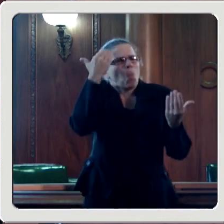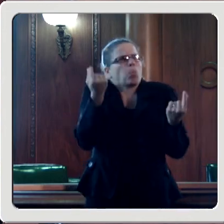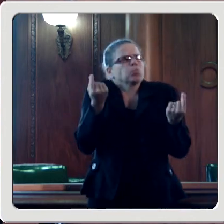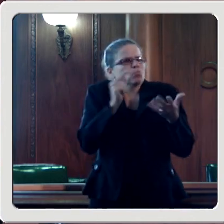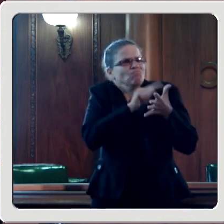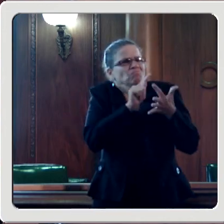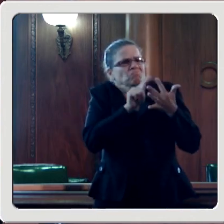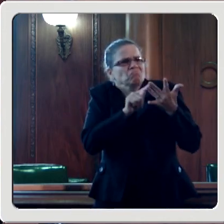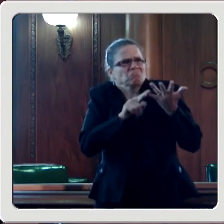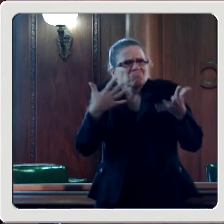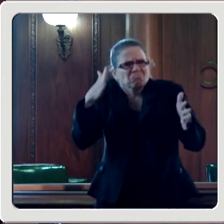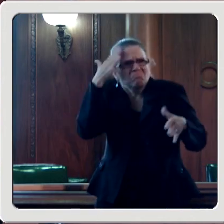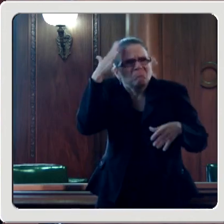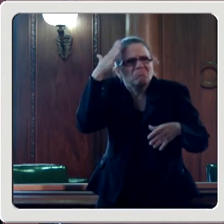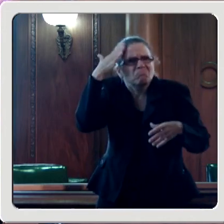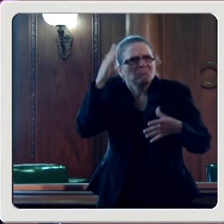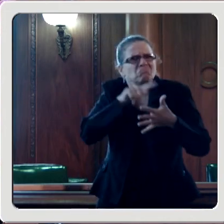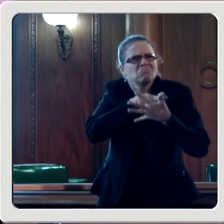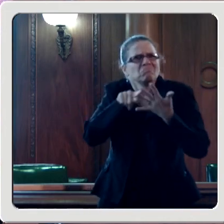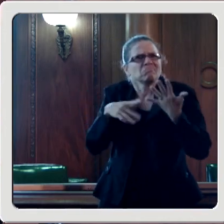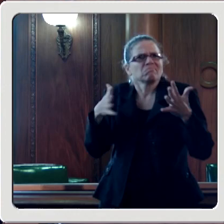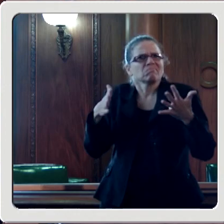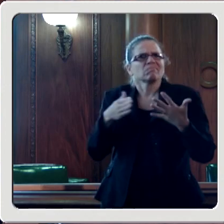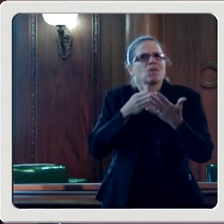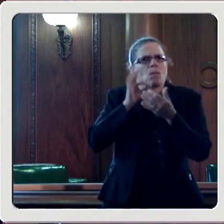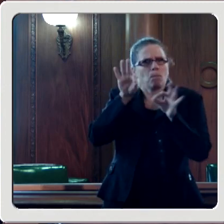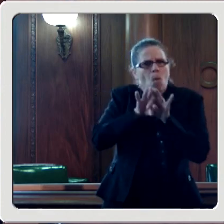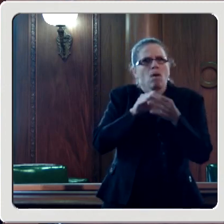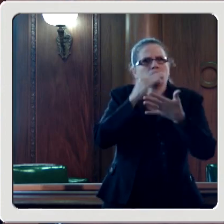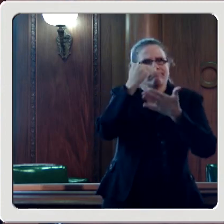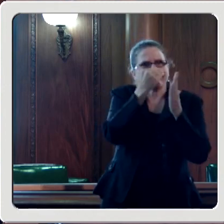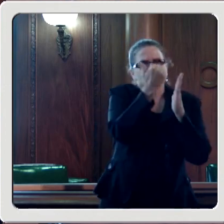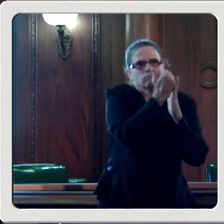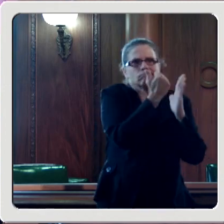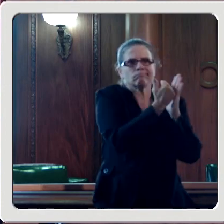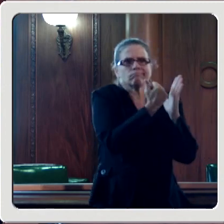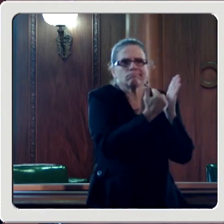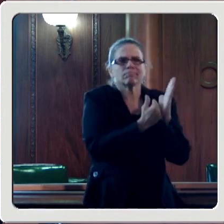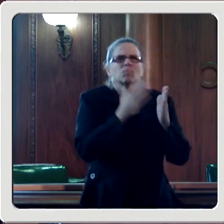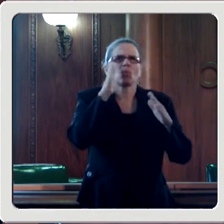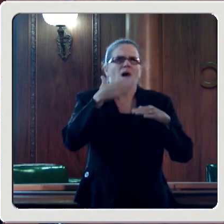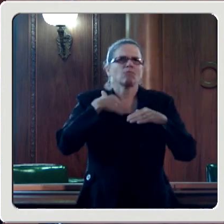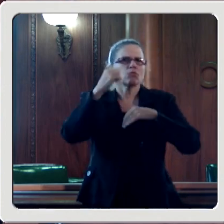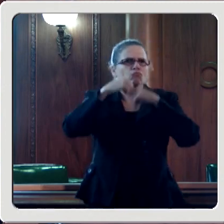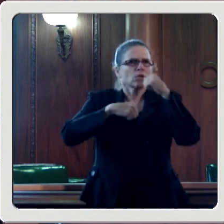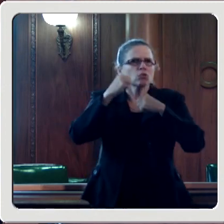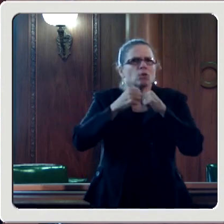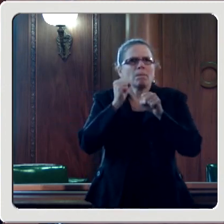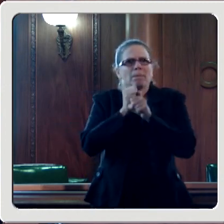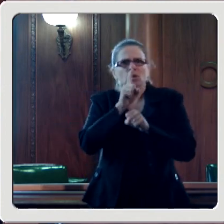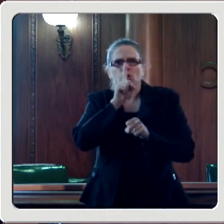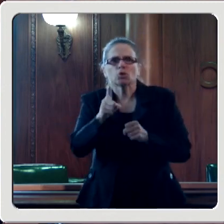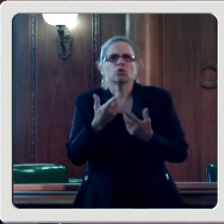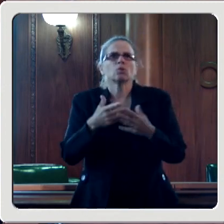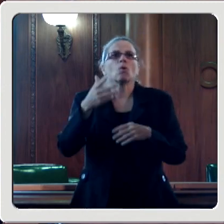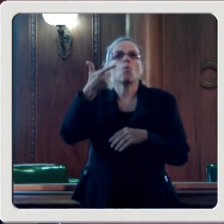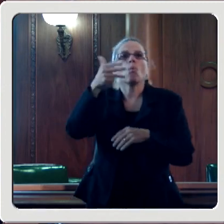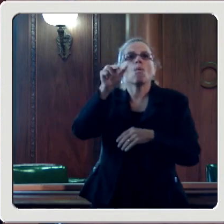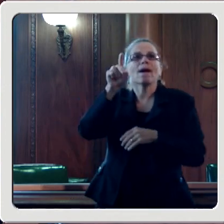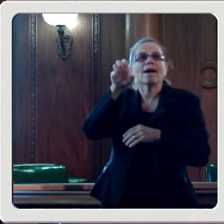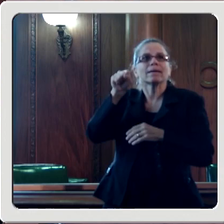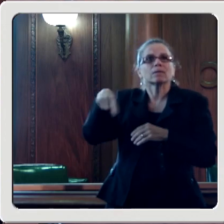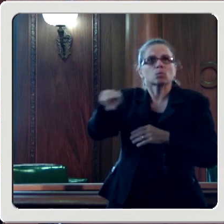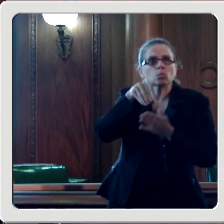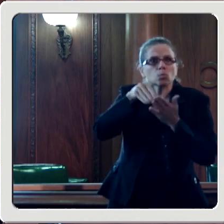structure remote opening. Things are going to be monitored. There's a grading system, there's a attendance system, and there's monitoring